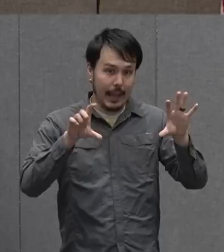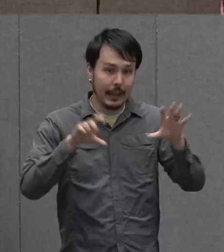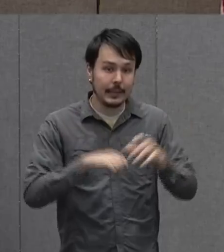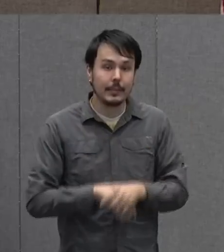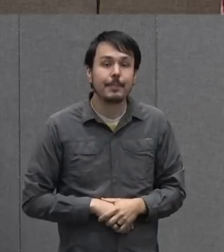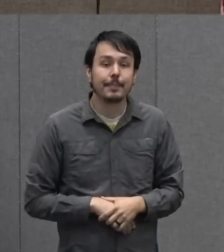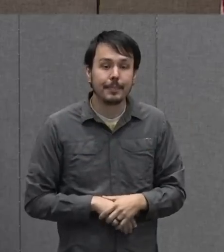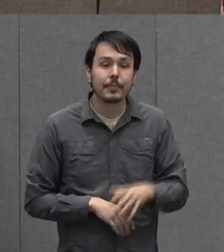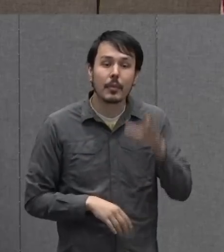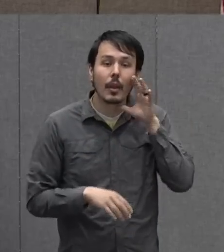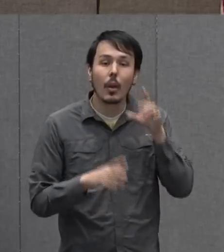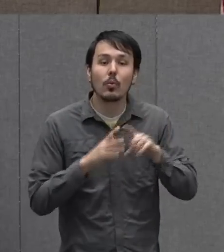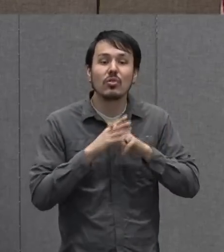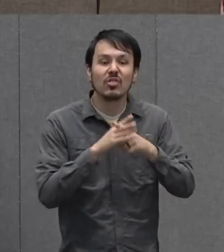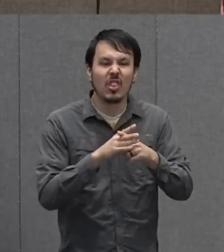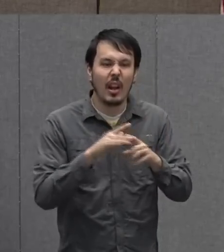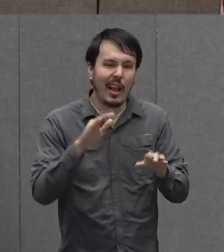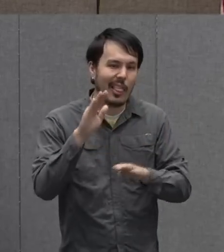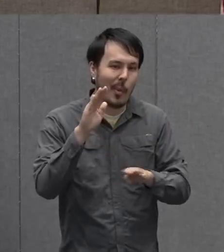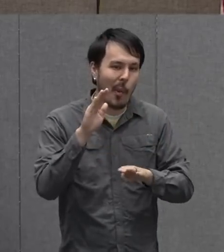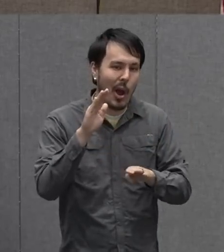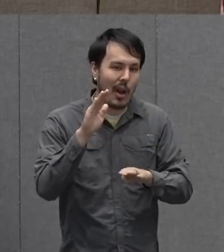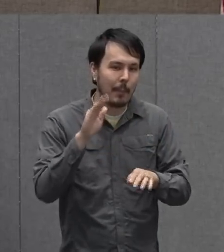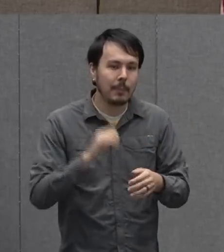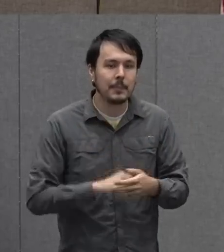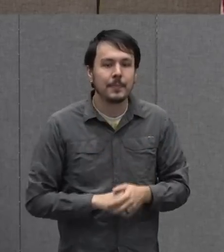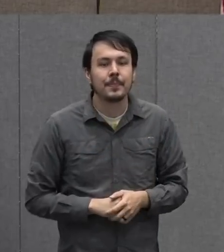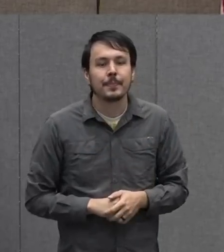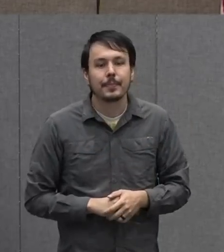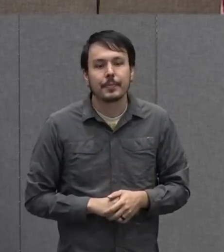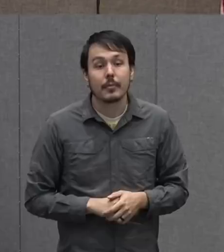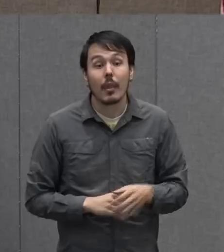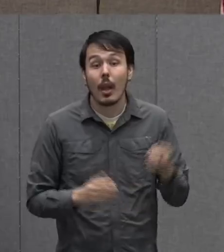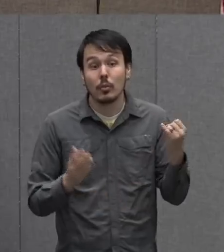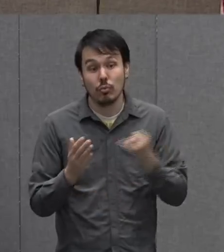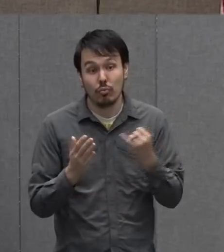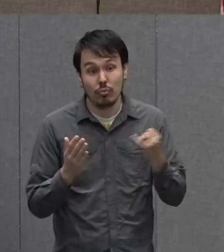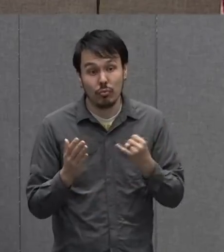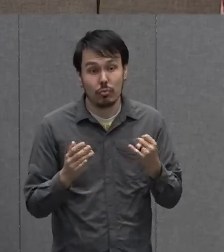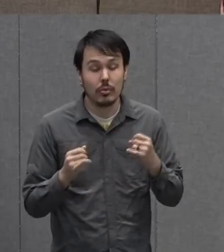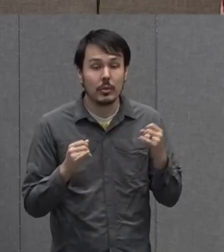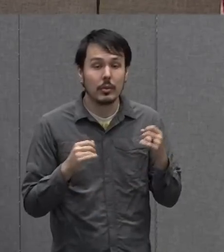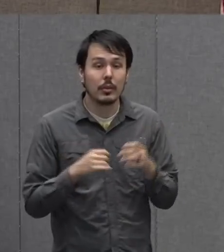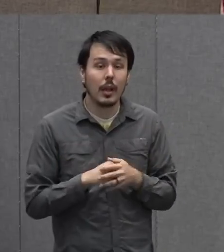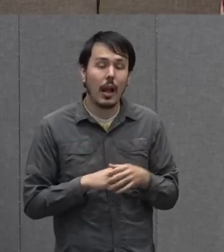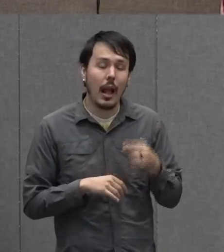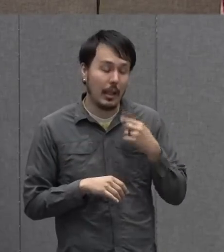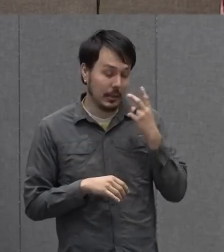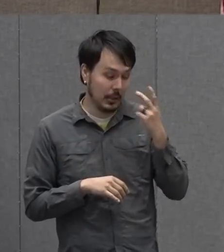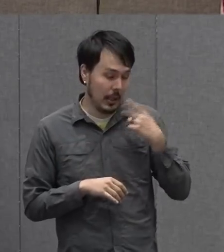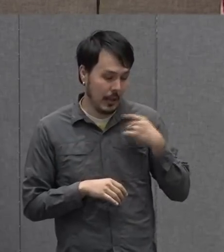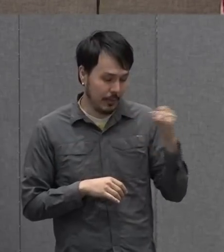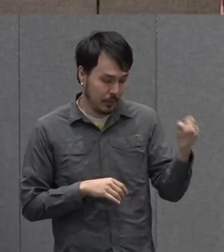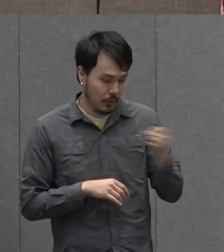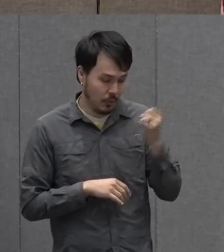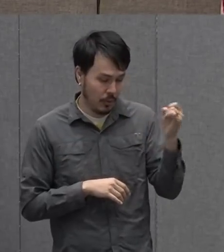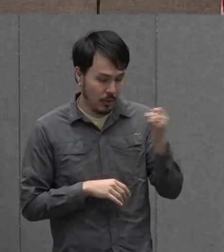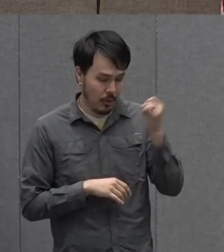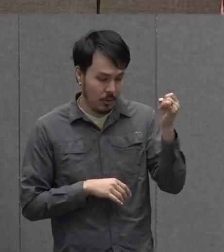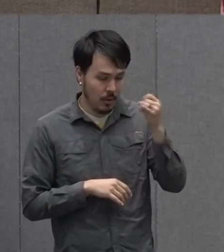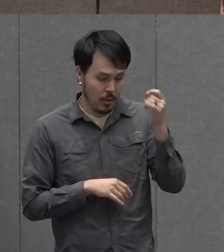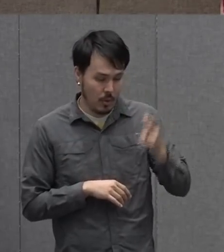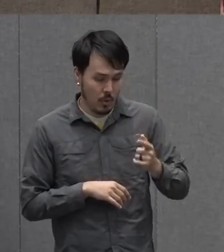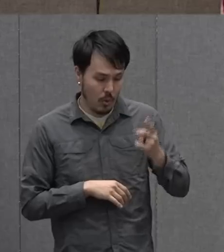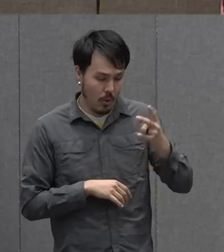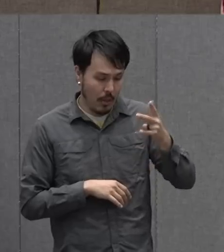I'm going to start at the bottom. I drew some lines. I'm going to draw 1, 2, 3, 4, 5,